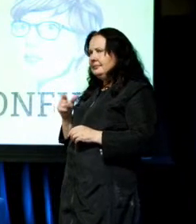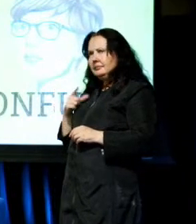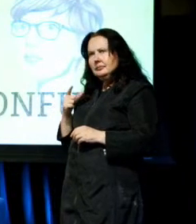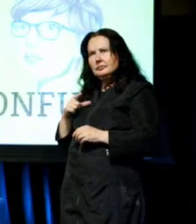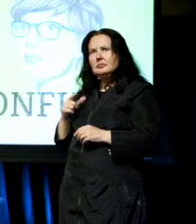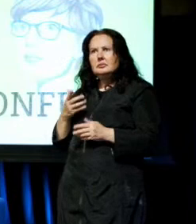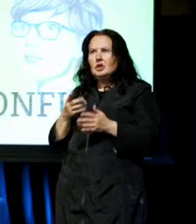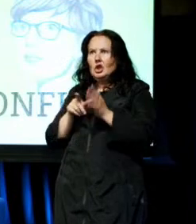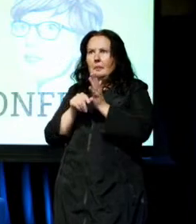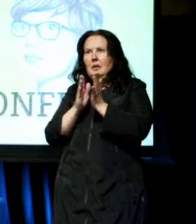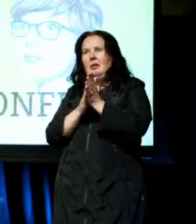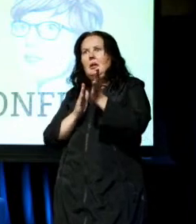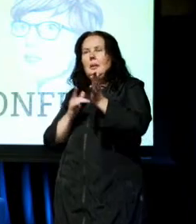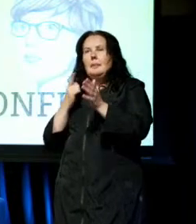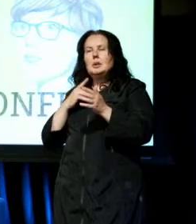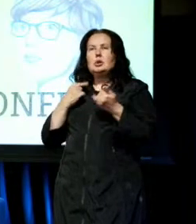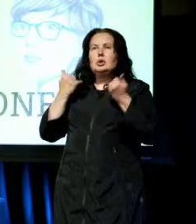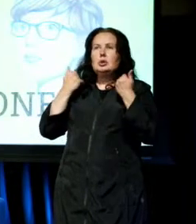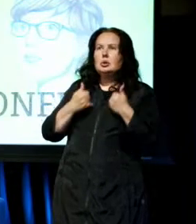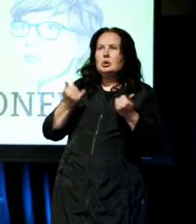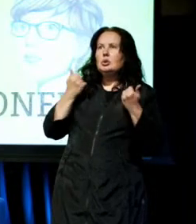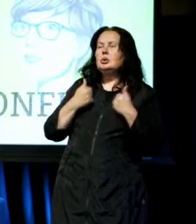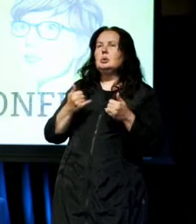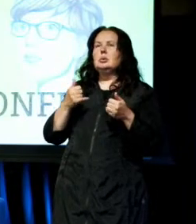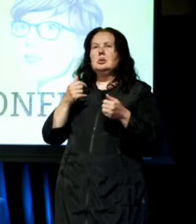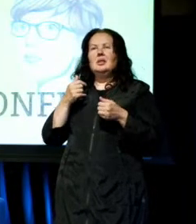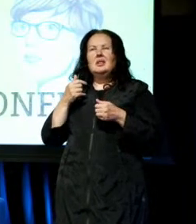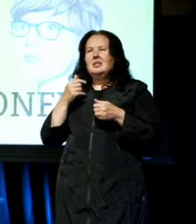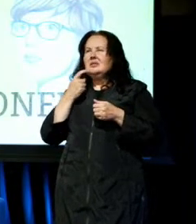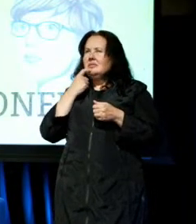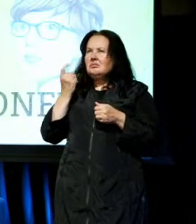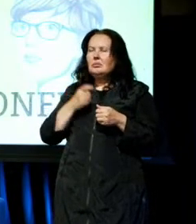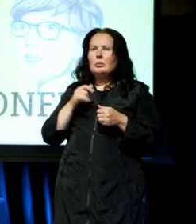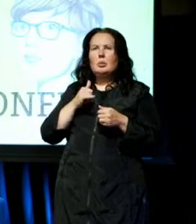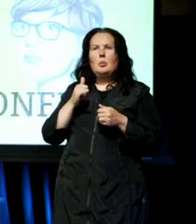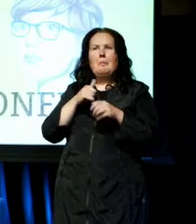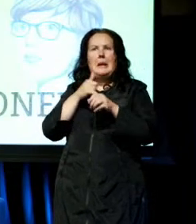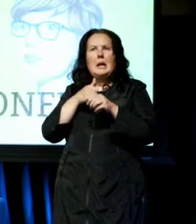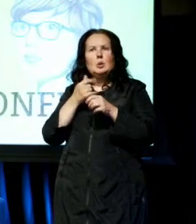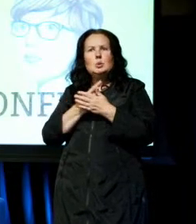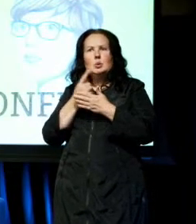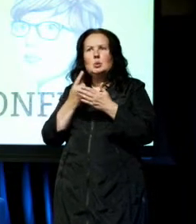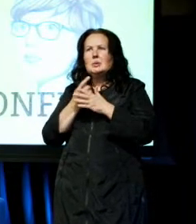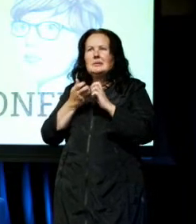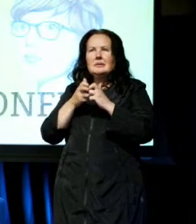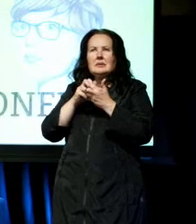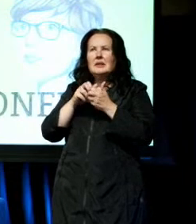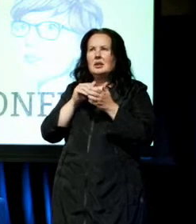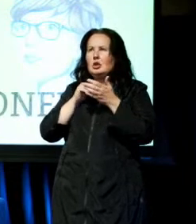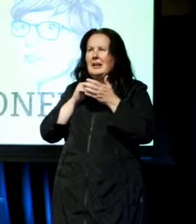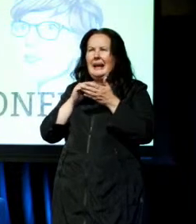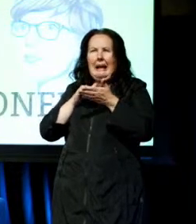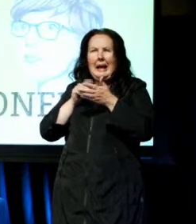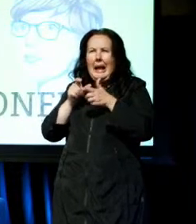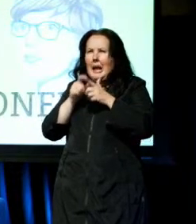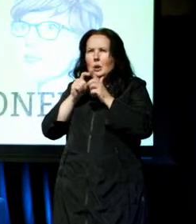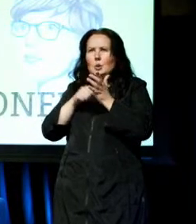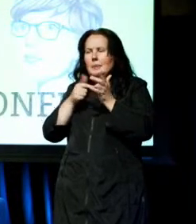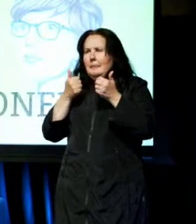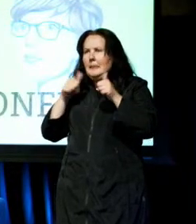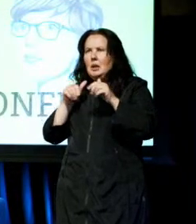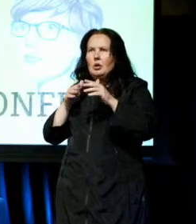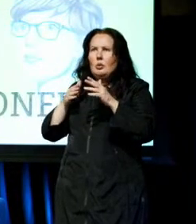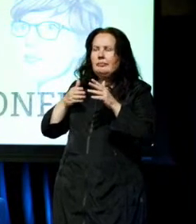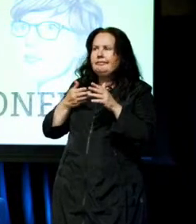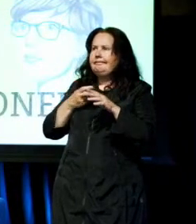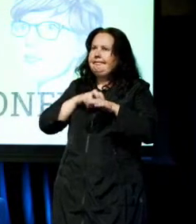or chronically ill, or you, you know, having medical issues that are, you know, stopping you from getting up and out the door. And sometimes it's just the